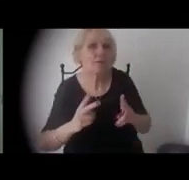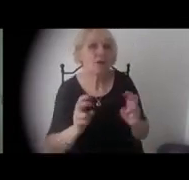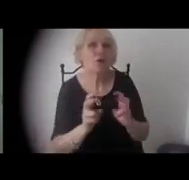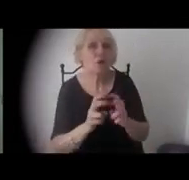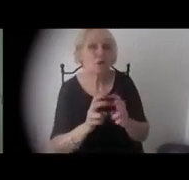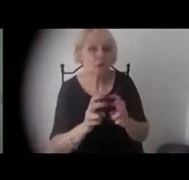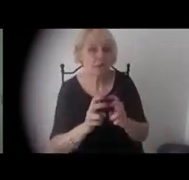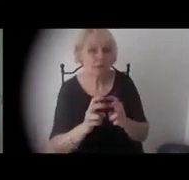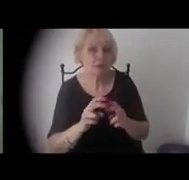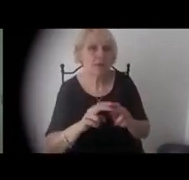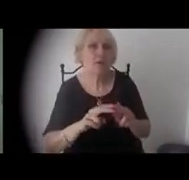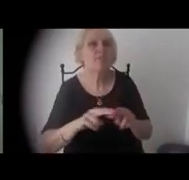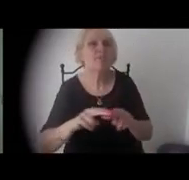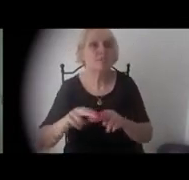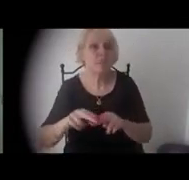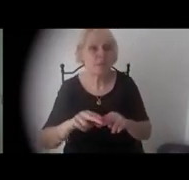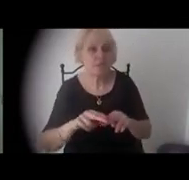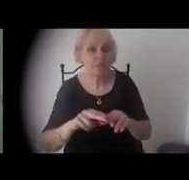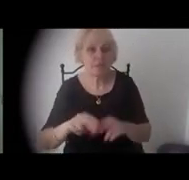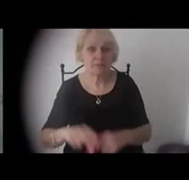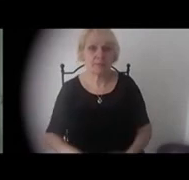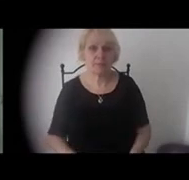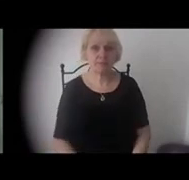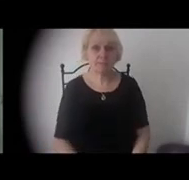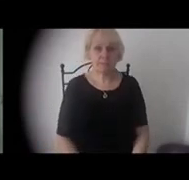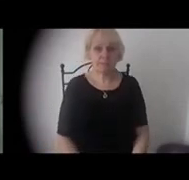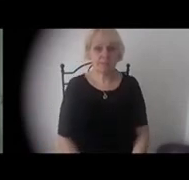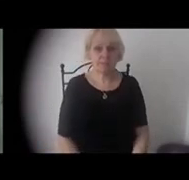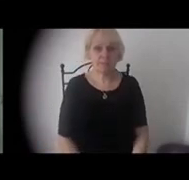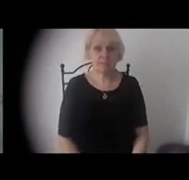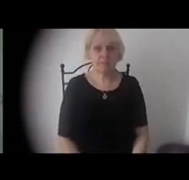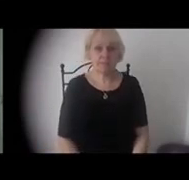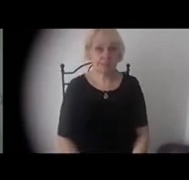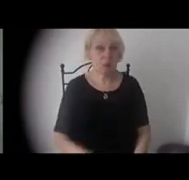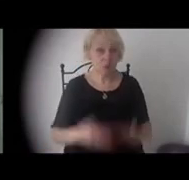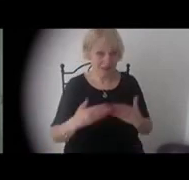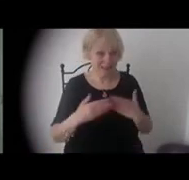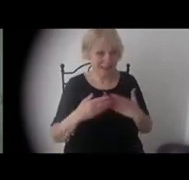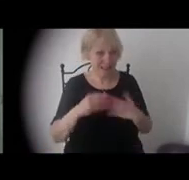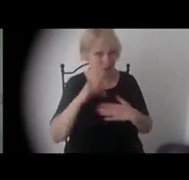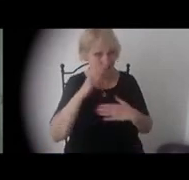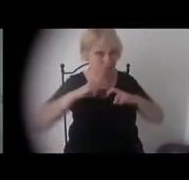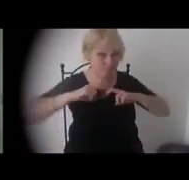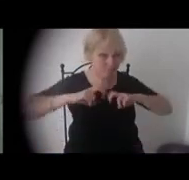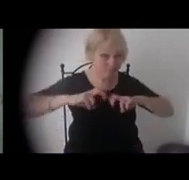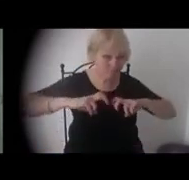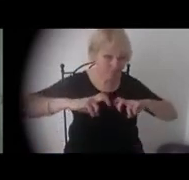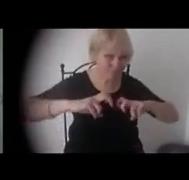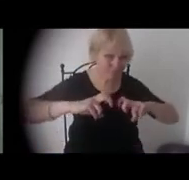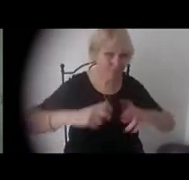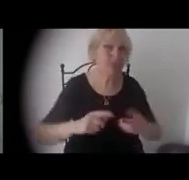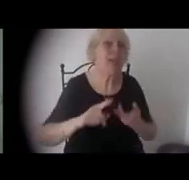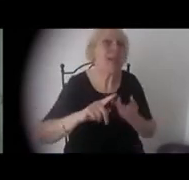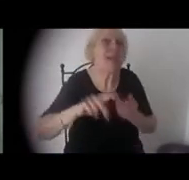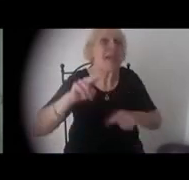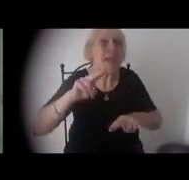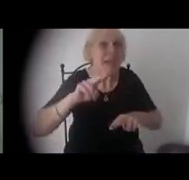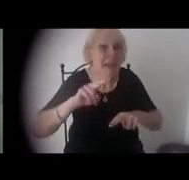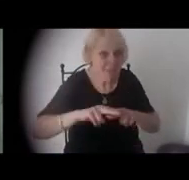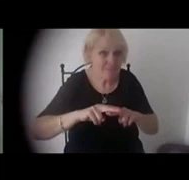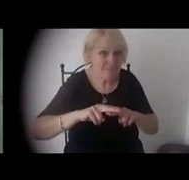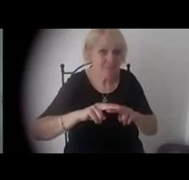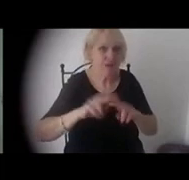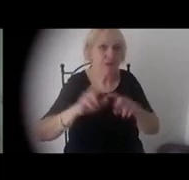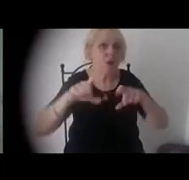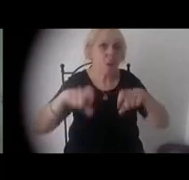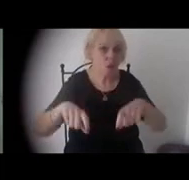families? And we're consistently doing that at the moment in relation to how we're supporting families that aren't traditionally